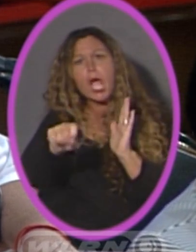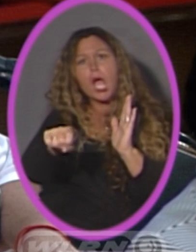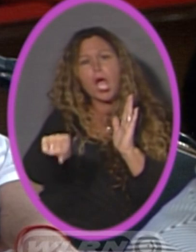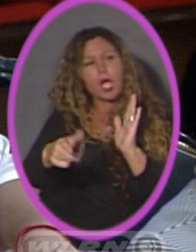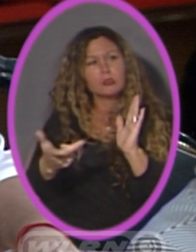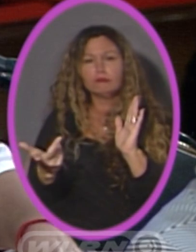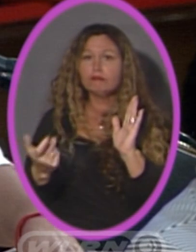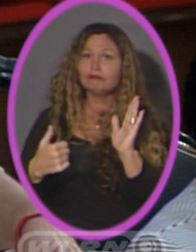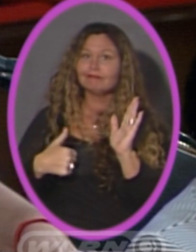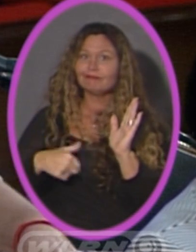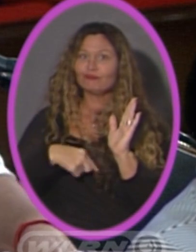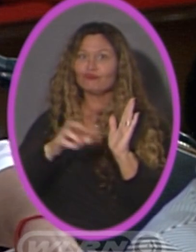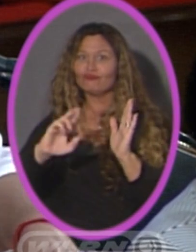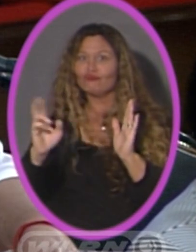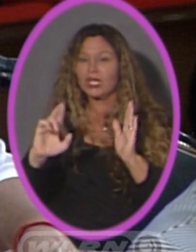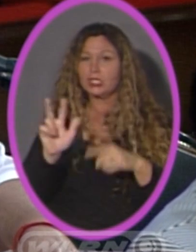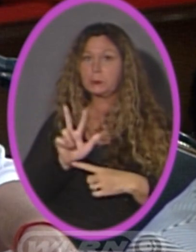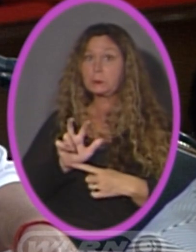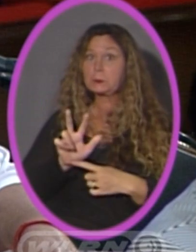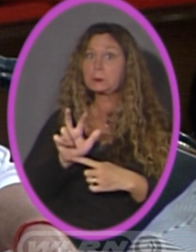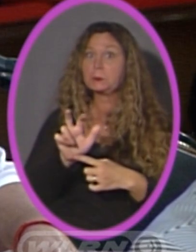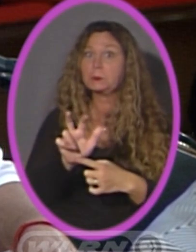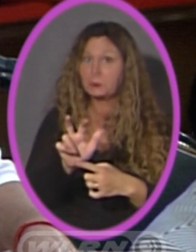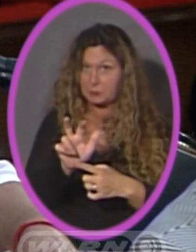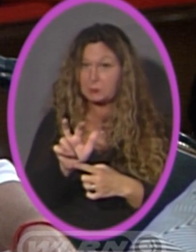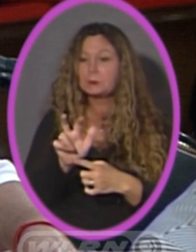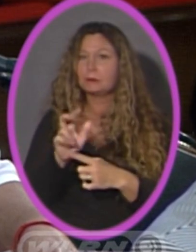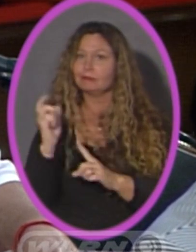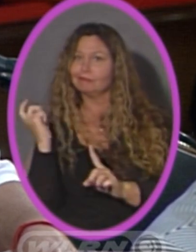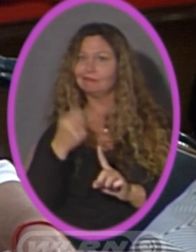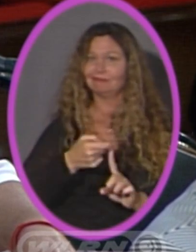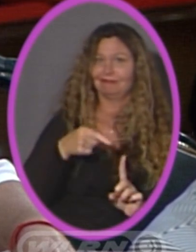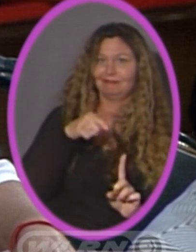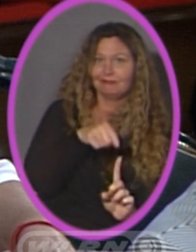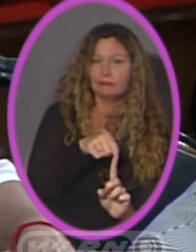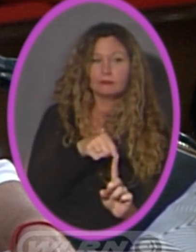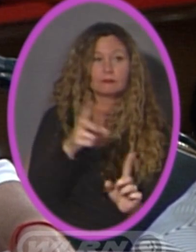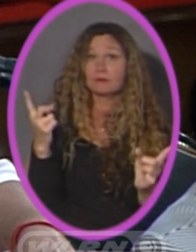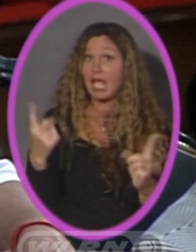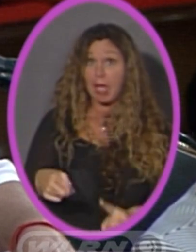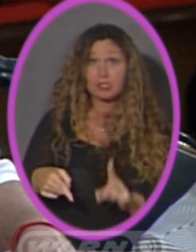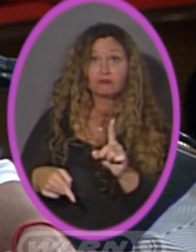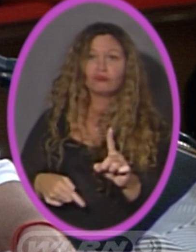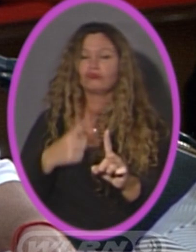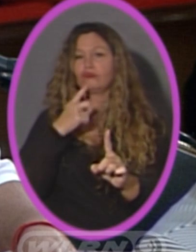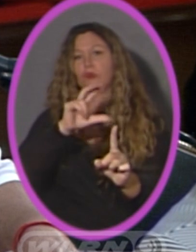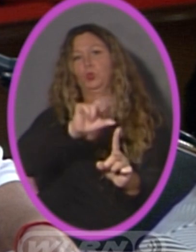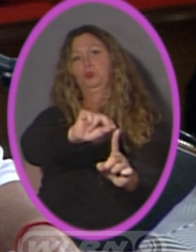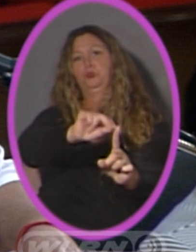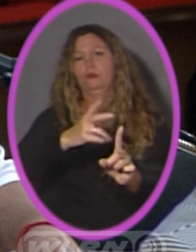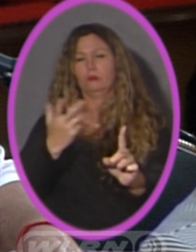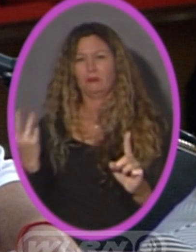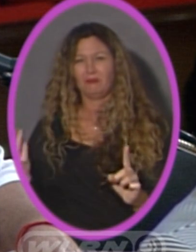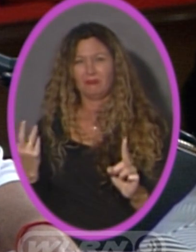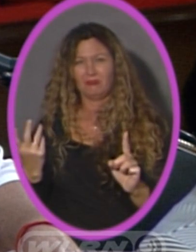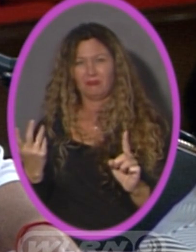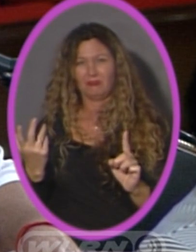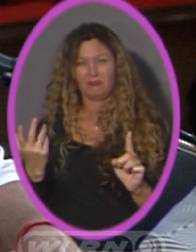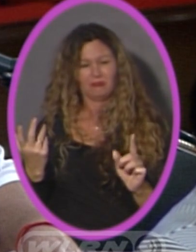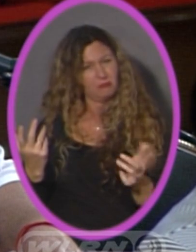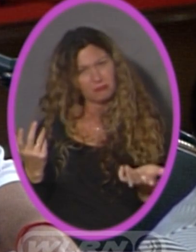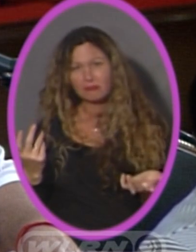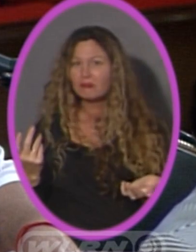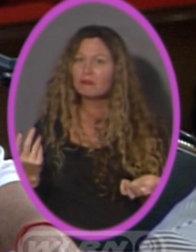have 10 minutes. During the March 2016 board meeting, the super and the board spent over 15 minutes responding to a student who spoke